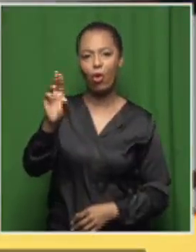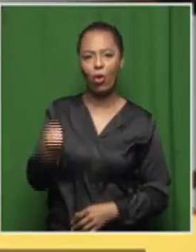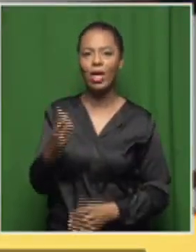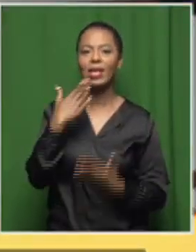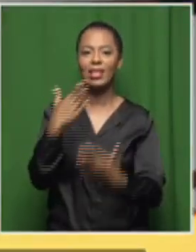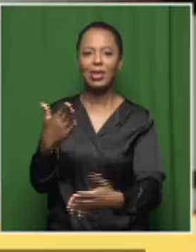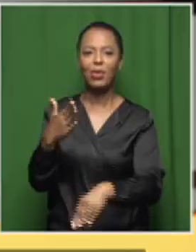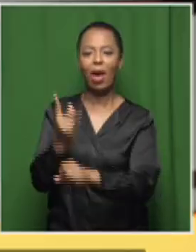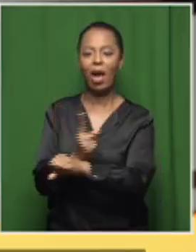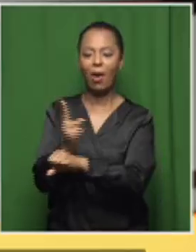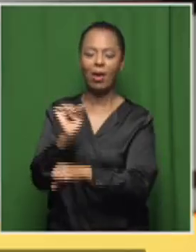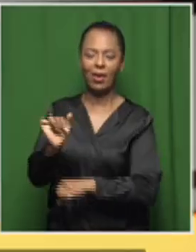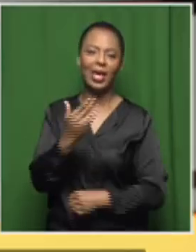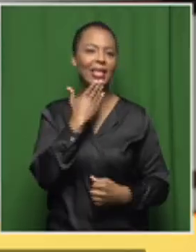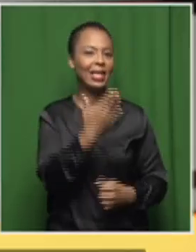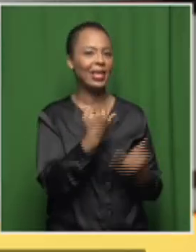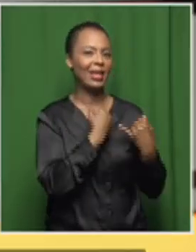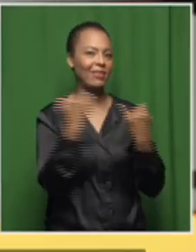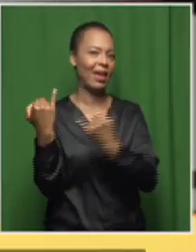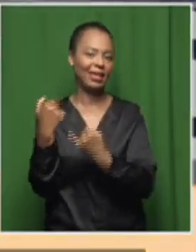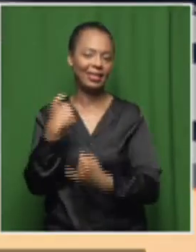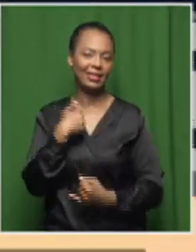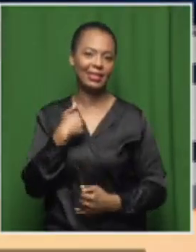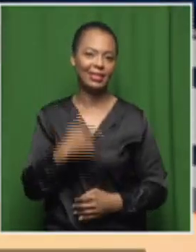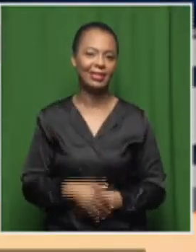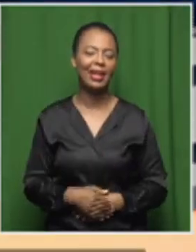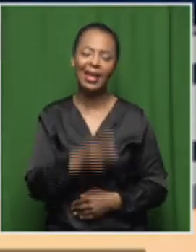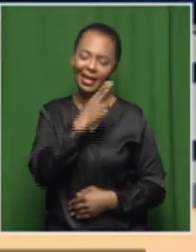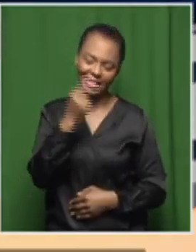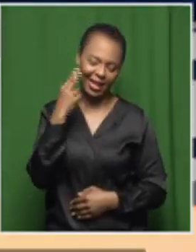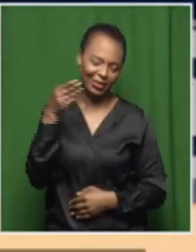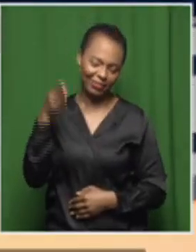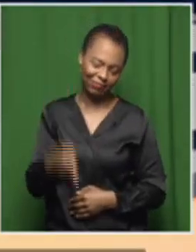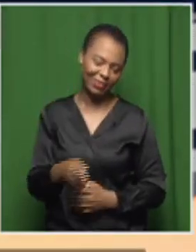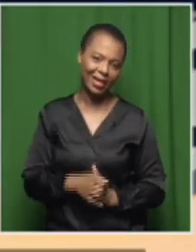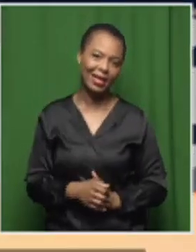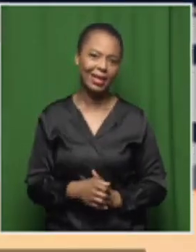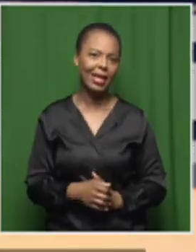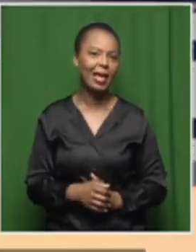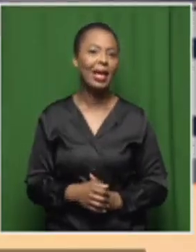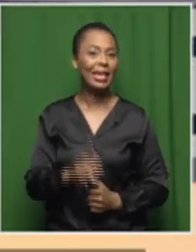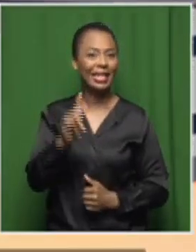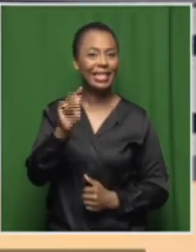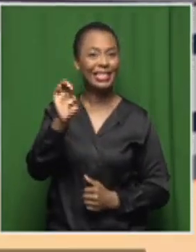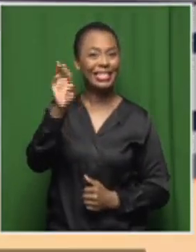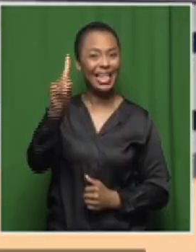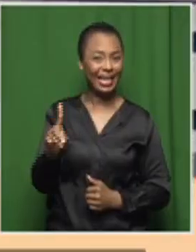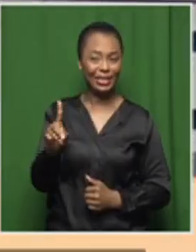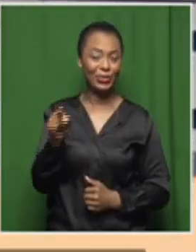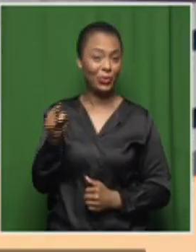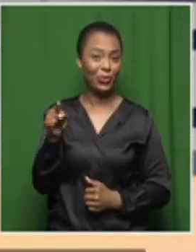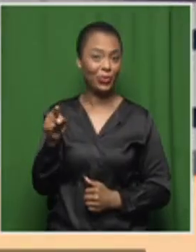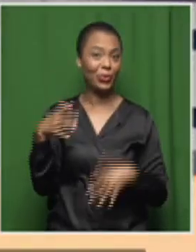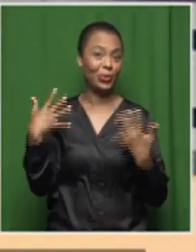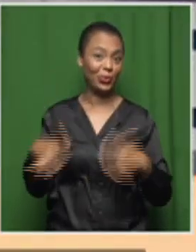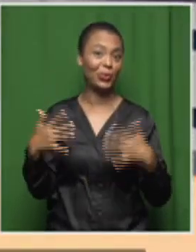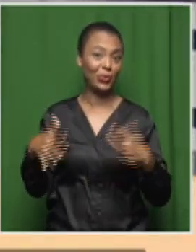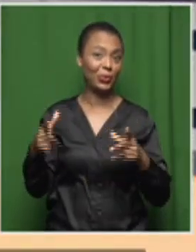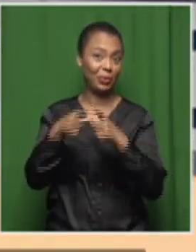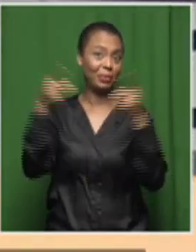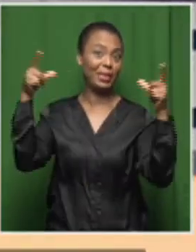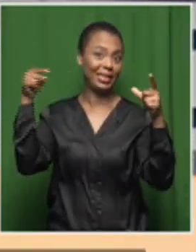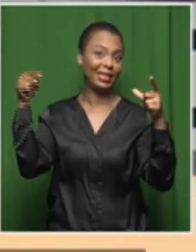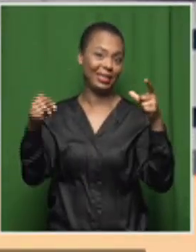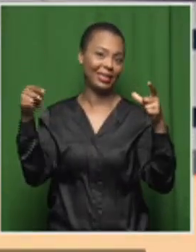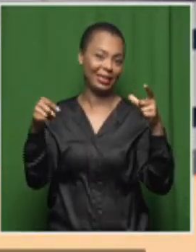for inviting me. It's great to be here. I mean, TEDx is such a big platform, so we're obviously looking at the significance of it being held